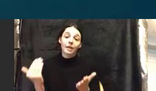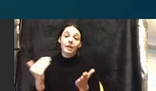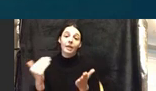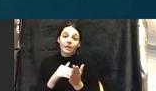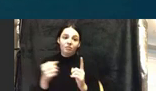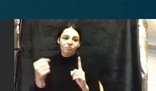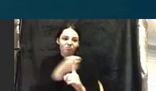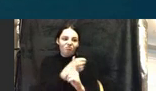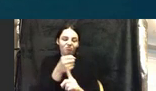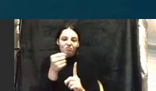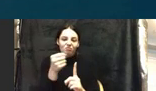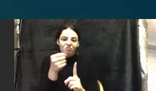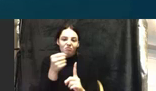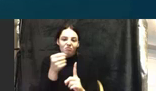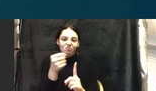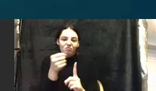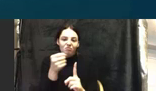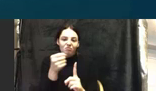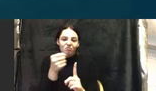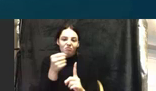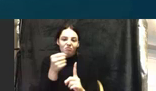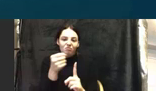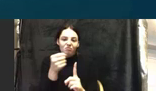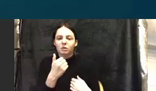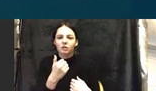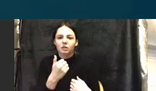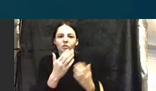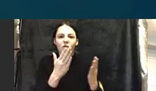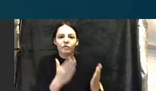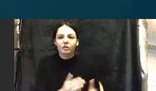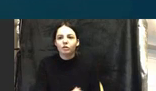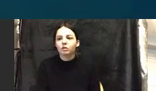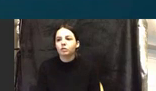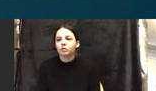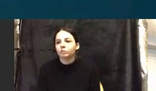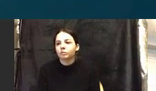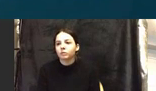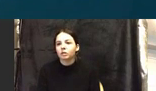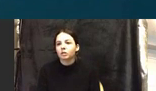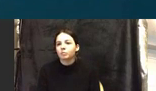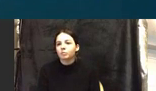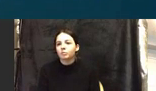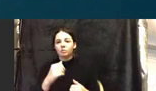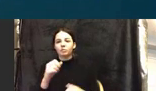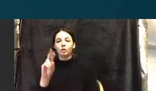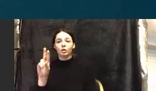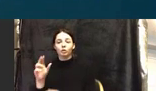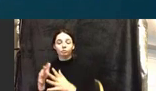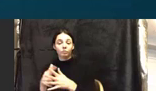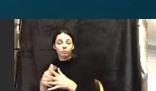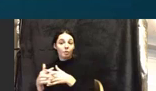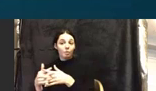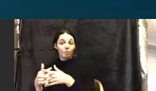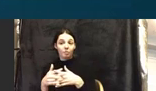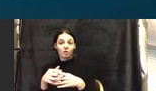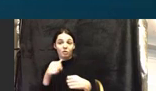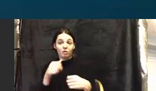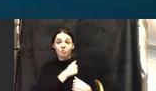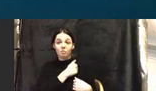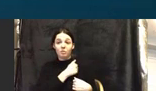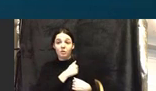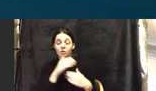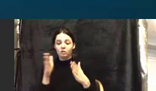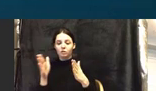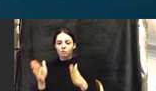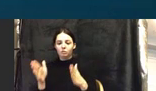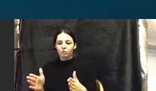officers. As U.S. soldiers were outside of the room, according to the story that they told us when we interviewed them at